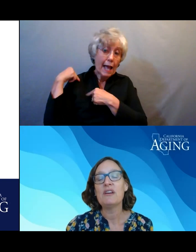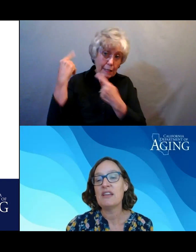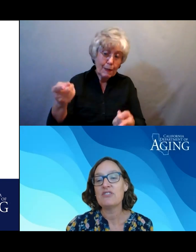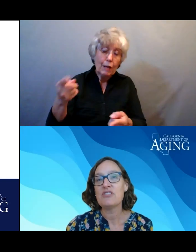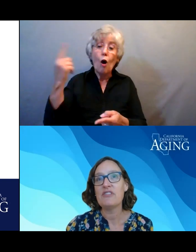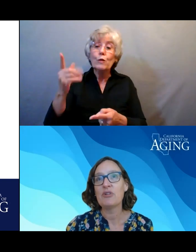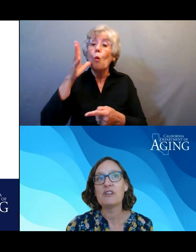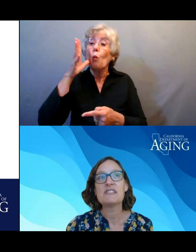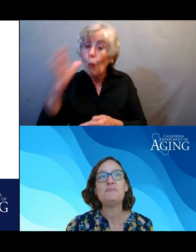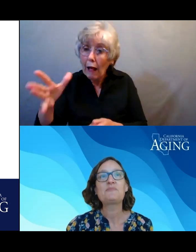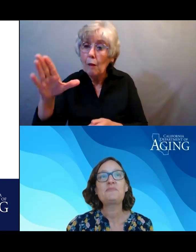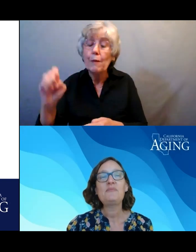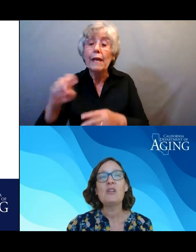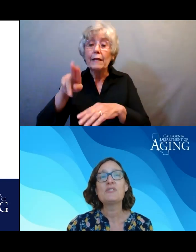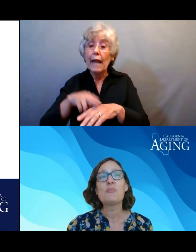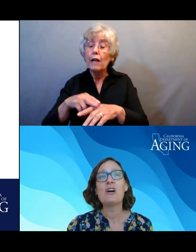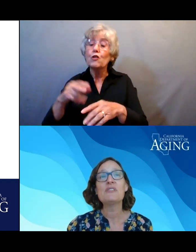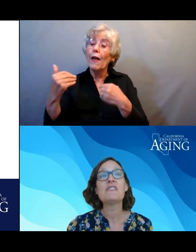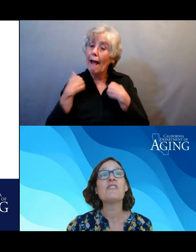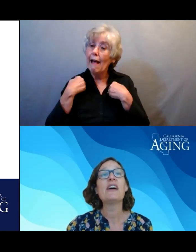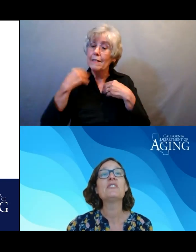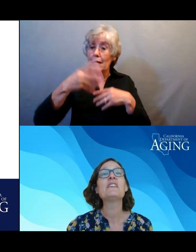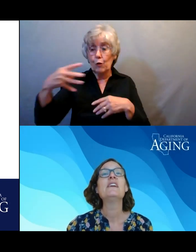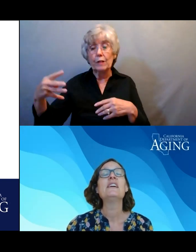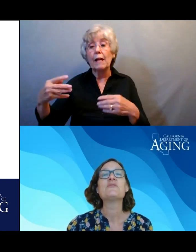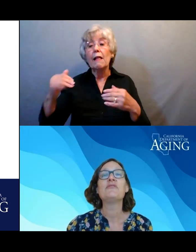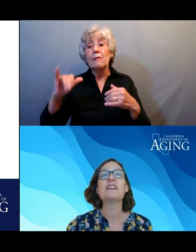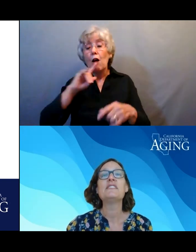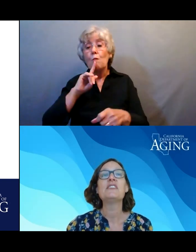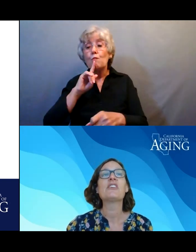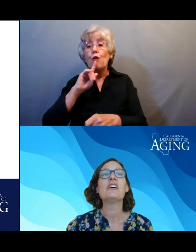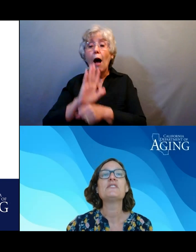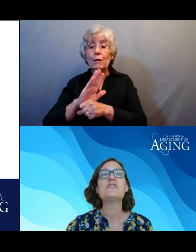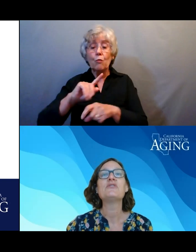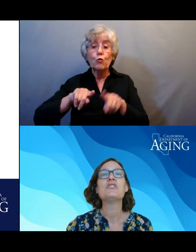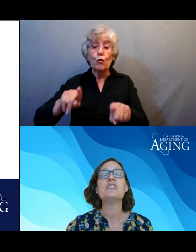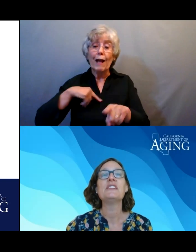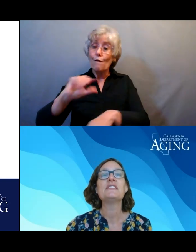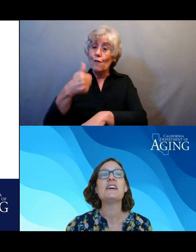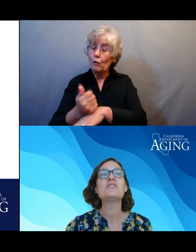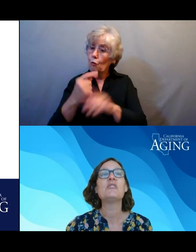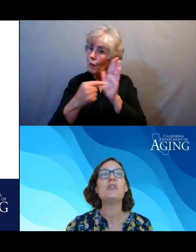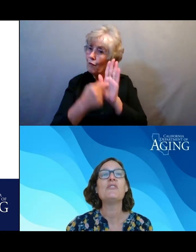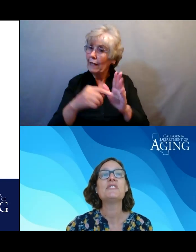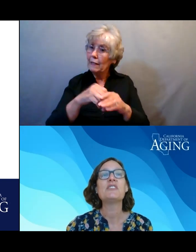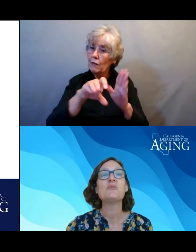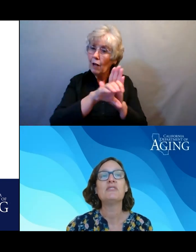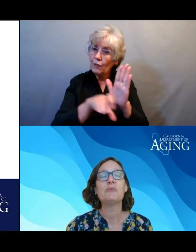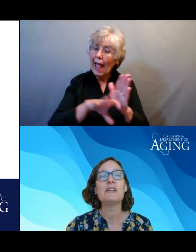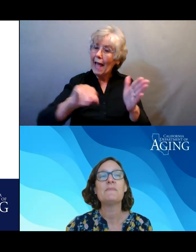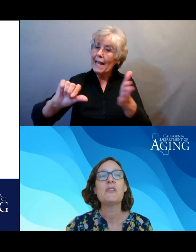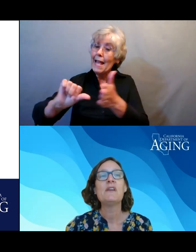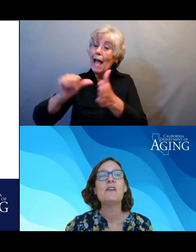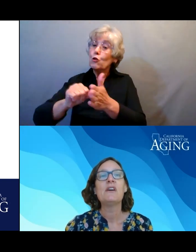will be a nation of immigrants. It was the promise of our founding. It is reflected in our Constitution. It is etched upon the Statue